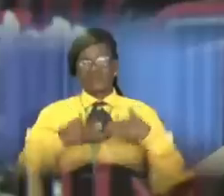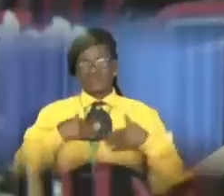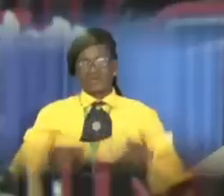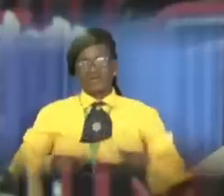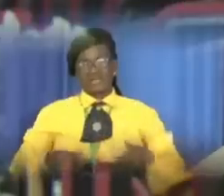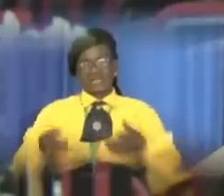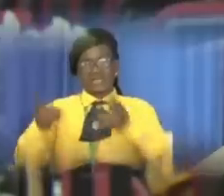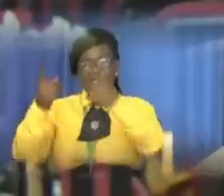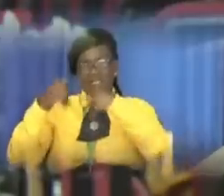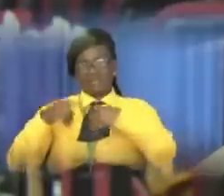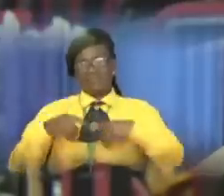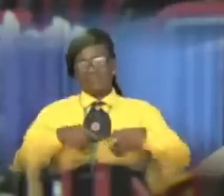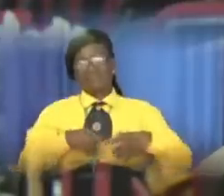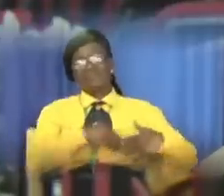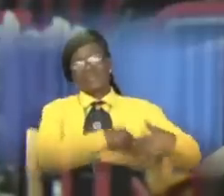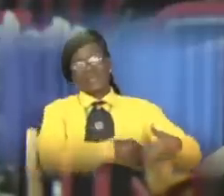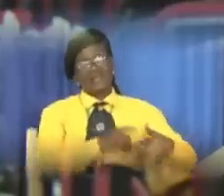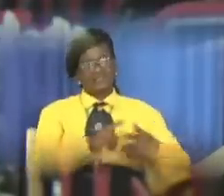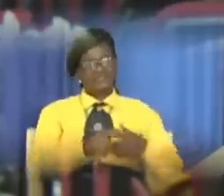him.